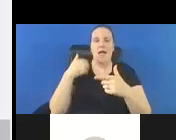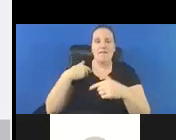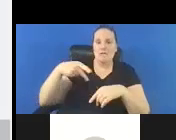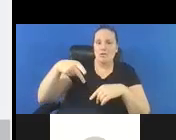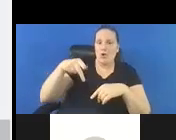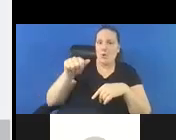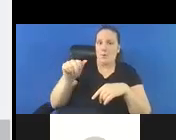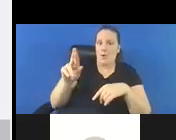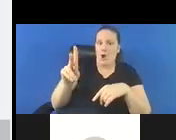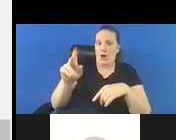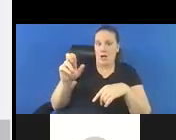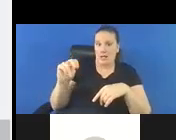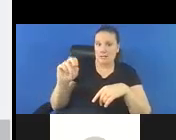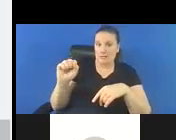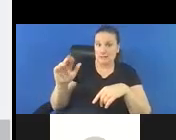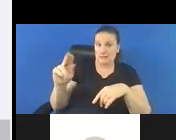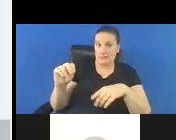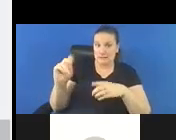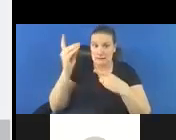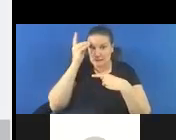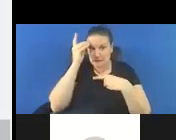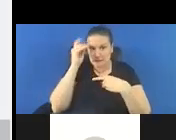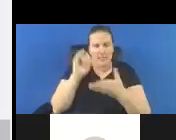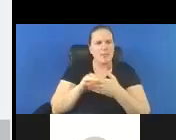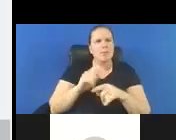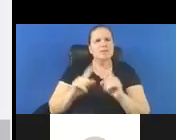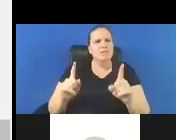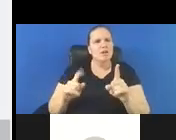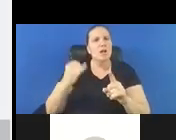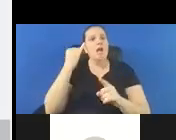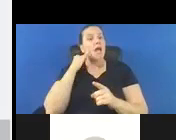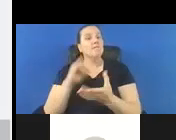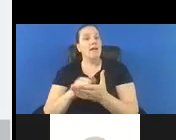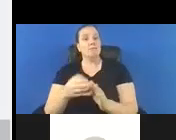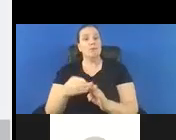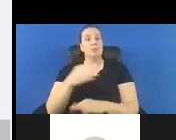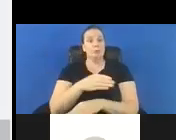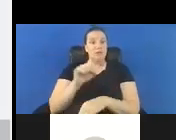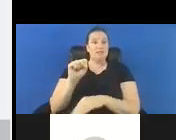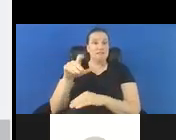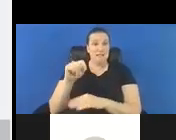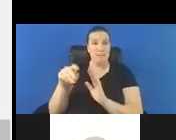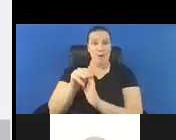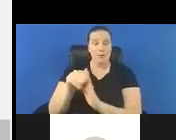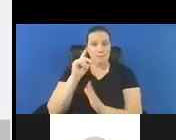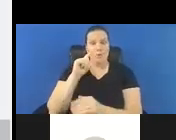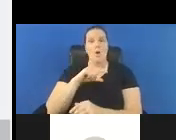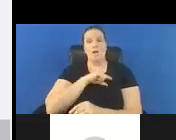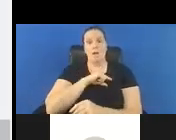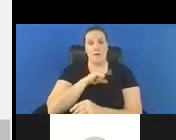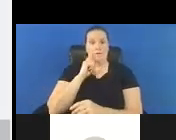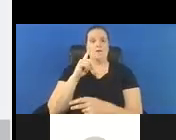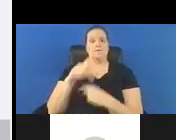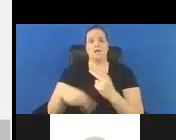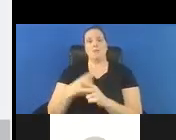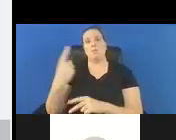they would be different. So if there was a preset model of that would qualify for type 1 approval, then I may